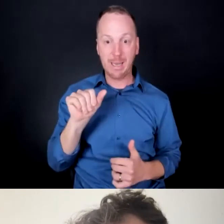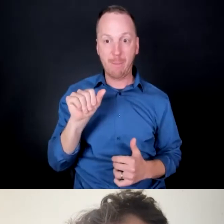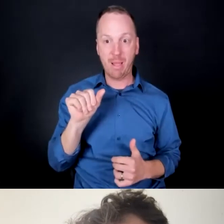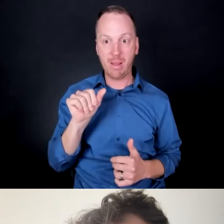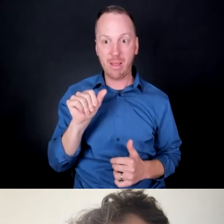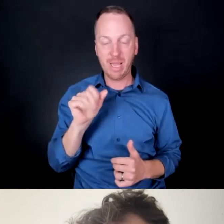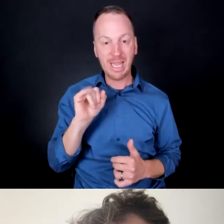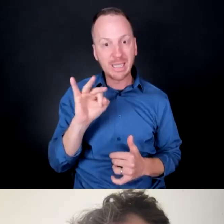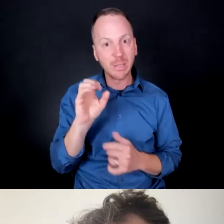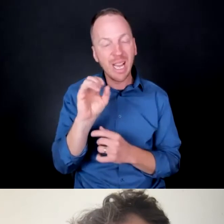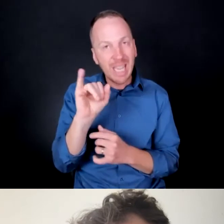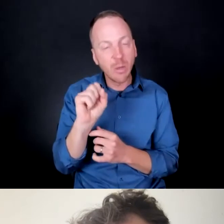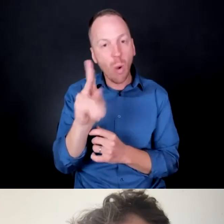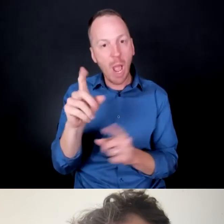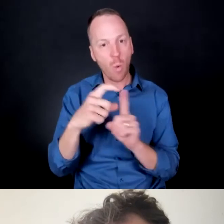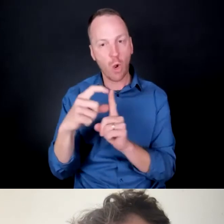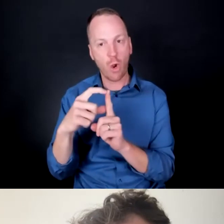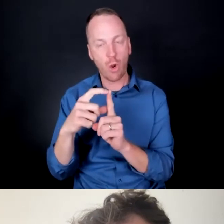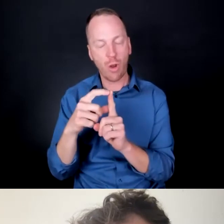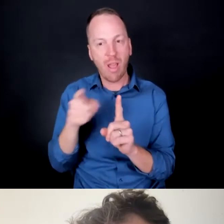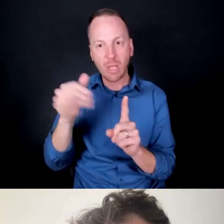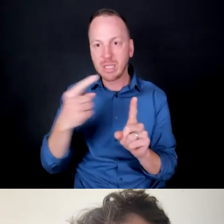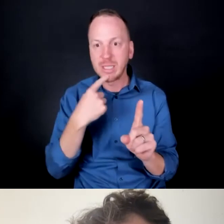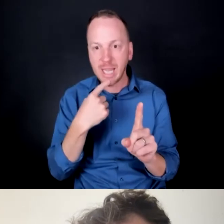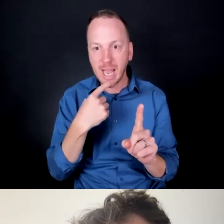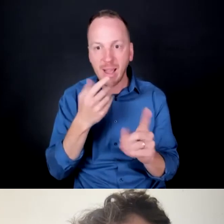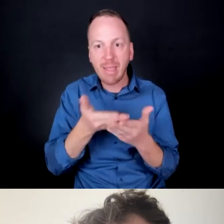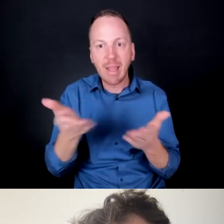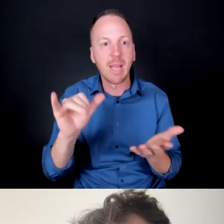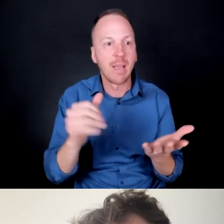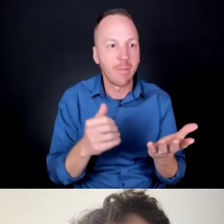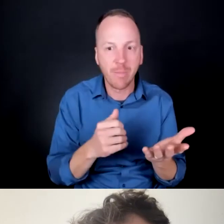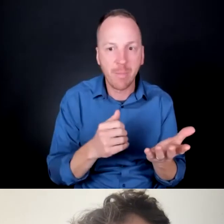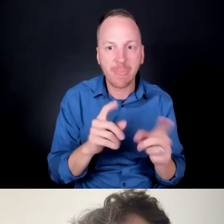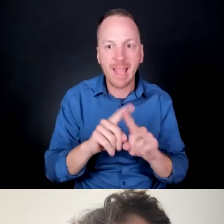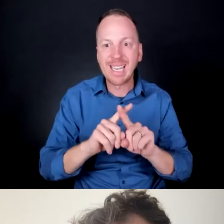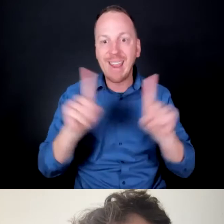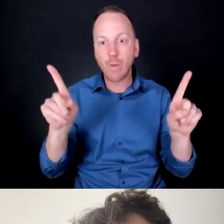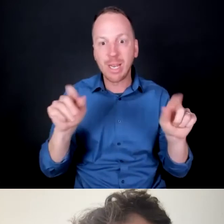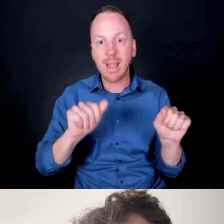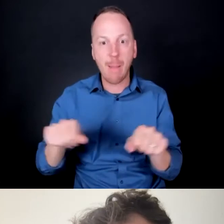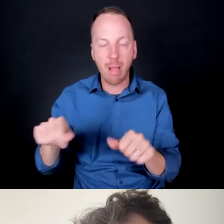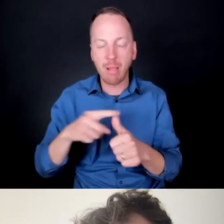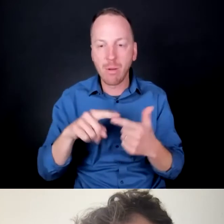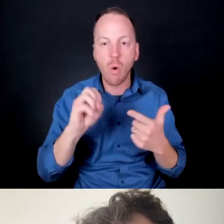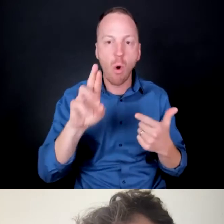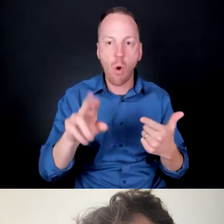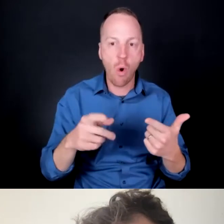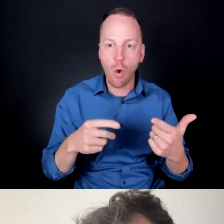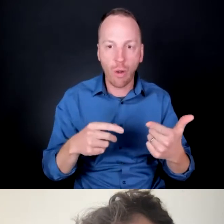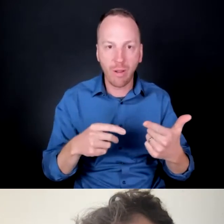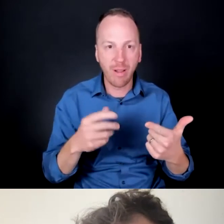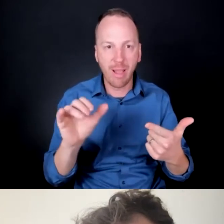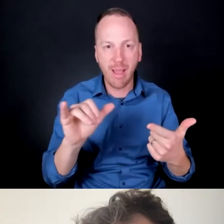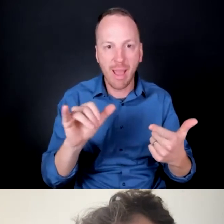was an okay word to say, and they were still saying things like differently abled or